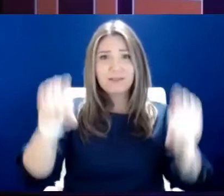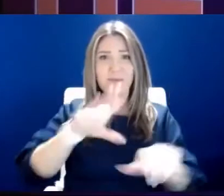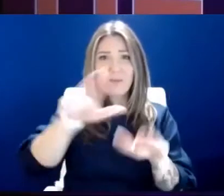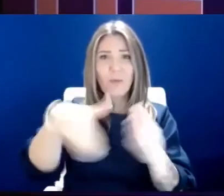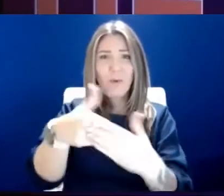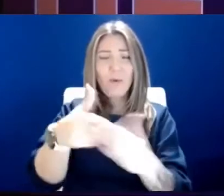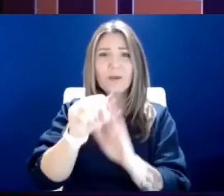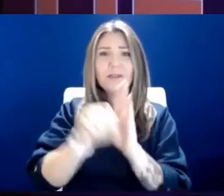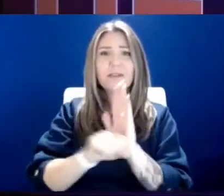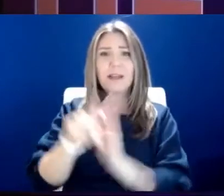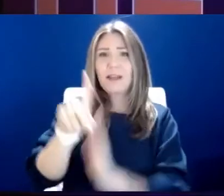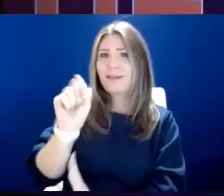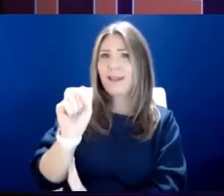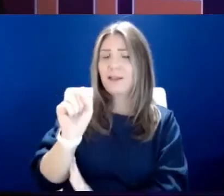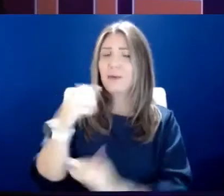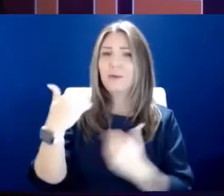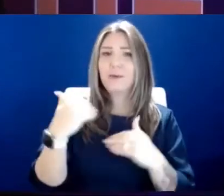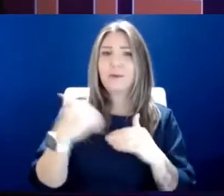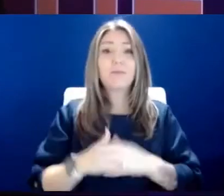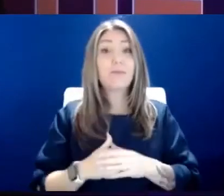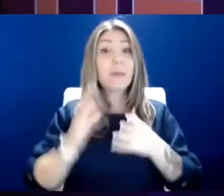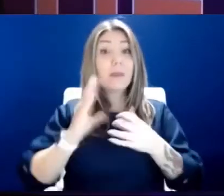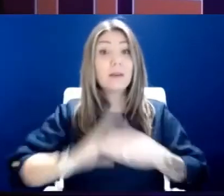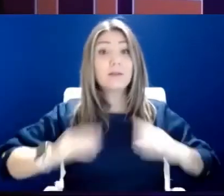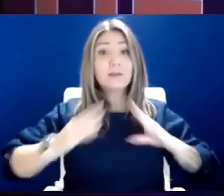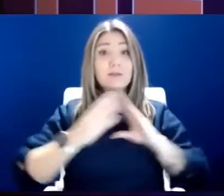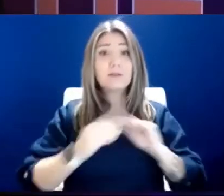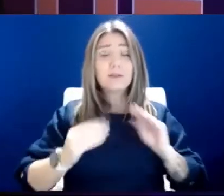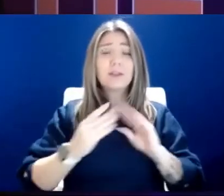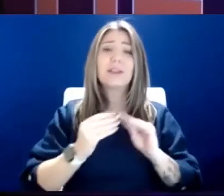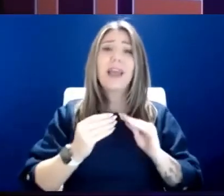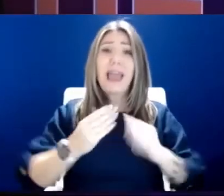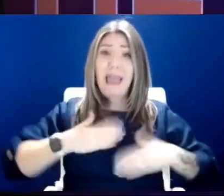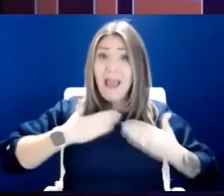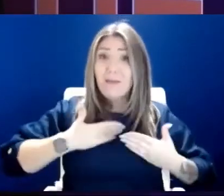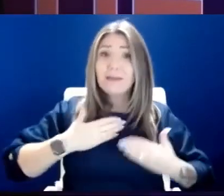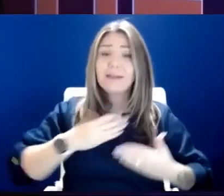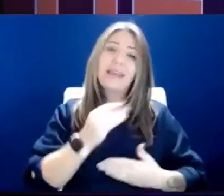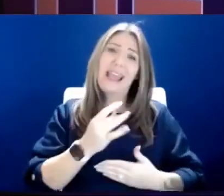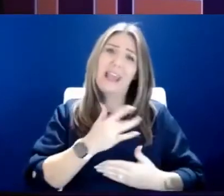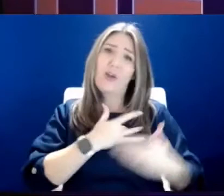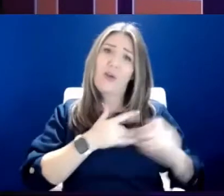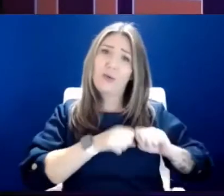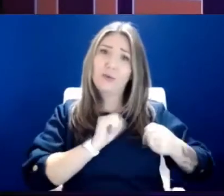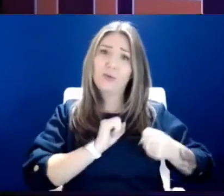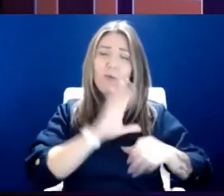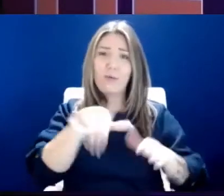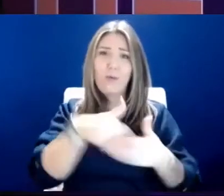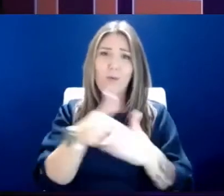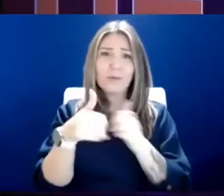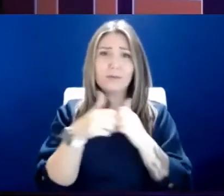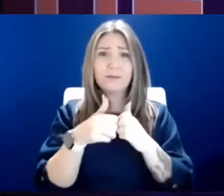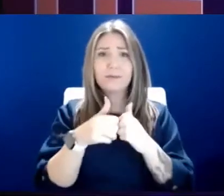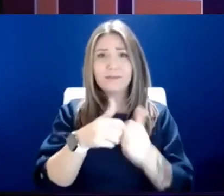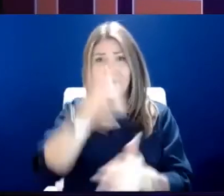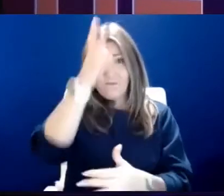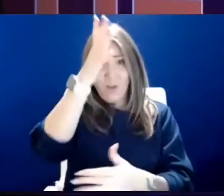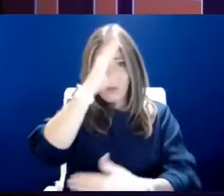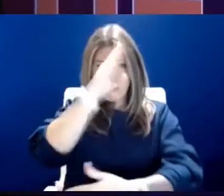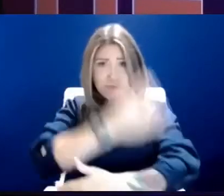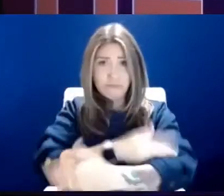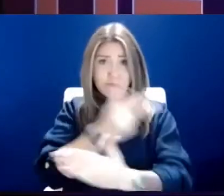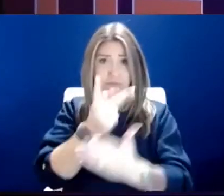Kansas. This is a story with happiness and heartbreak. It's all tied up together. A father and a son, both in heart